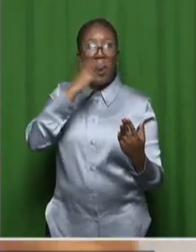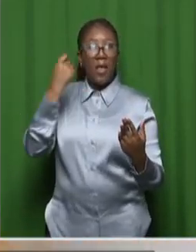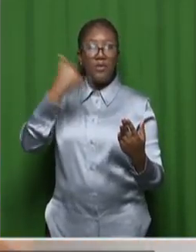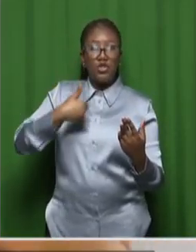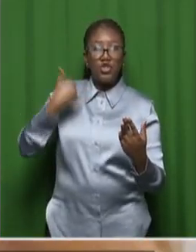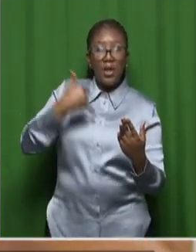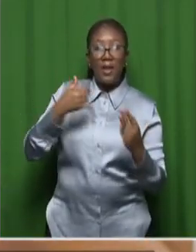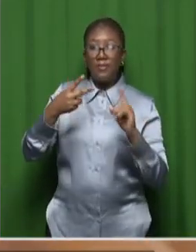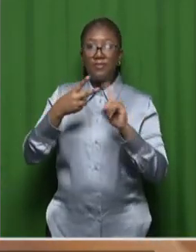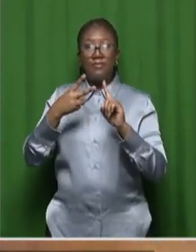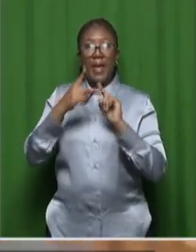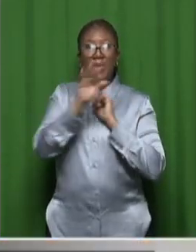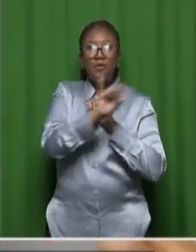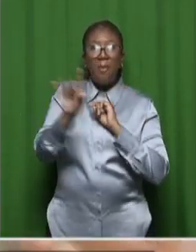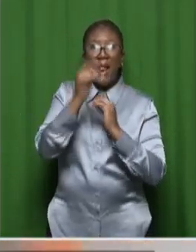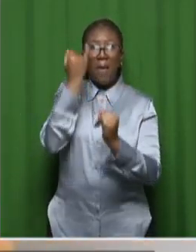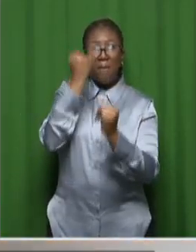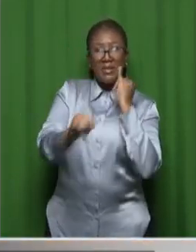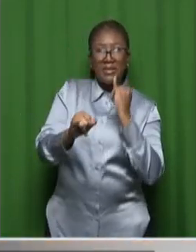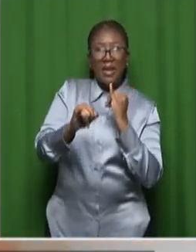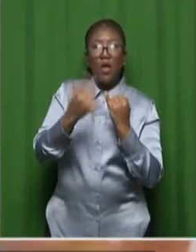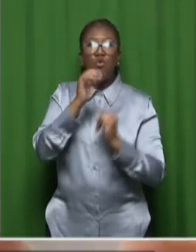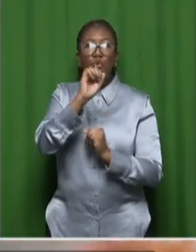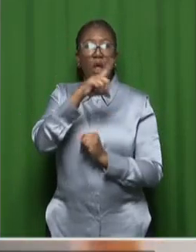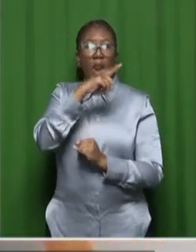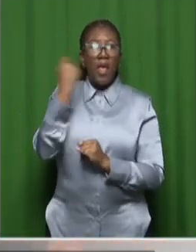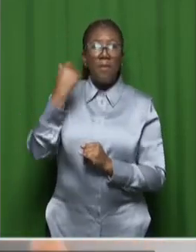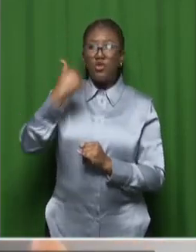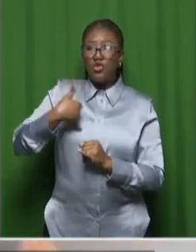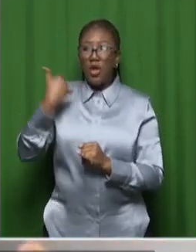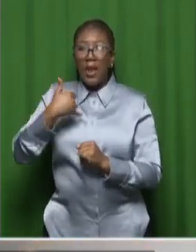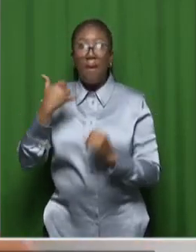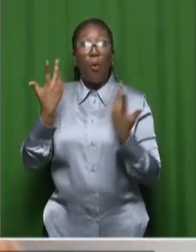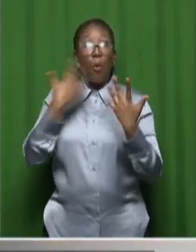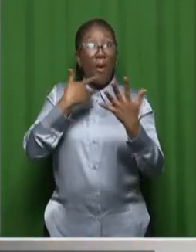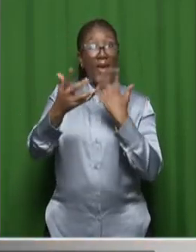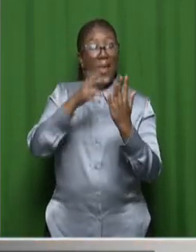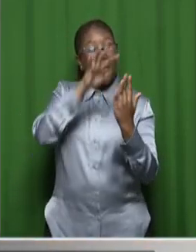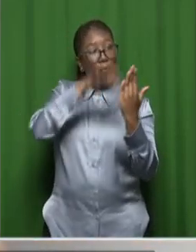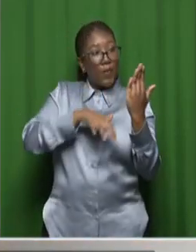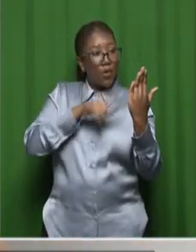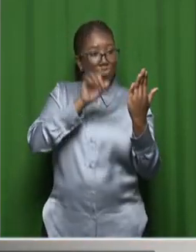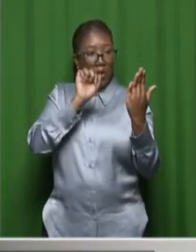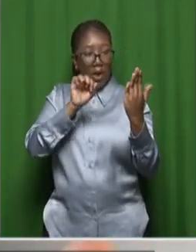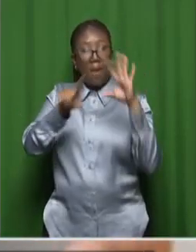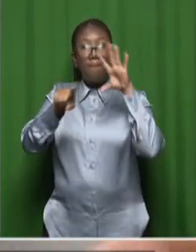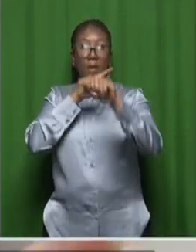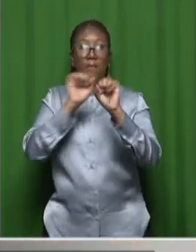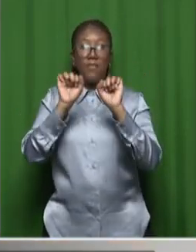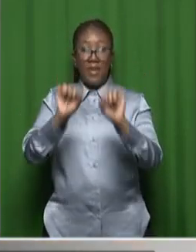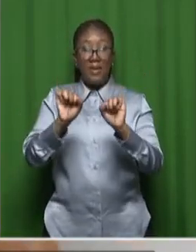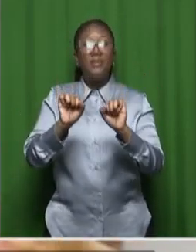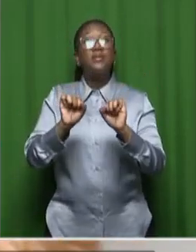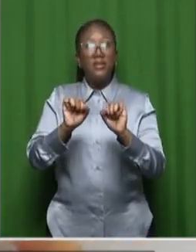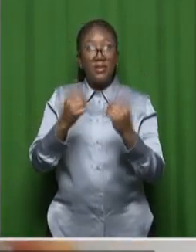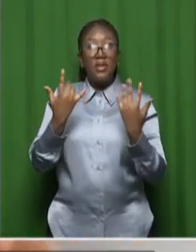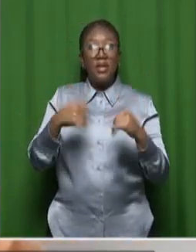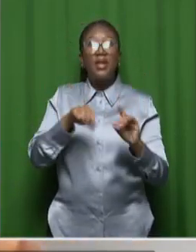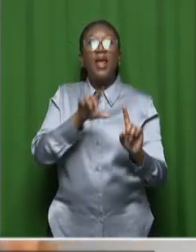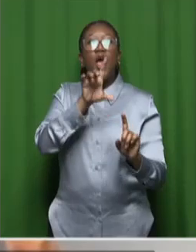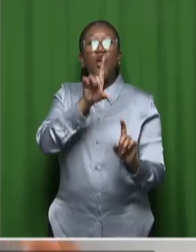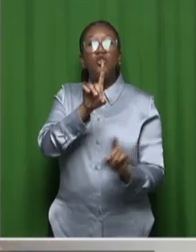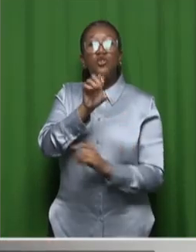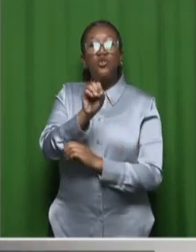spelling mistakes, whether it would be your name, surname, whatever the case may be. And usually we look at what we call domain